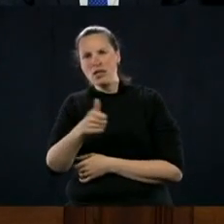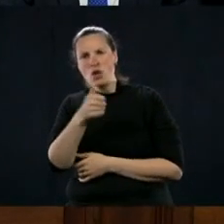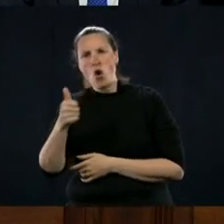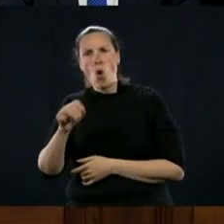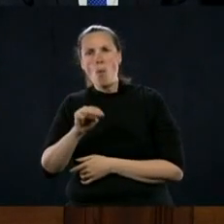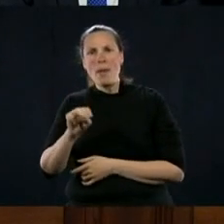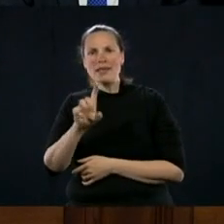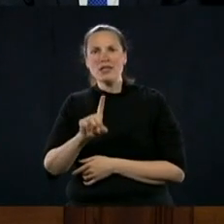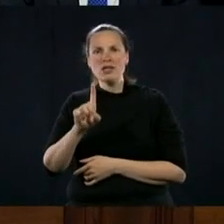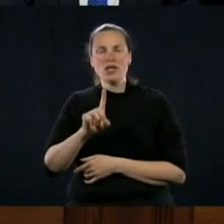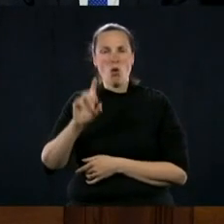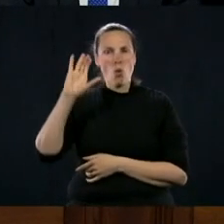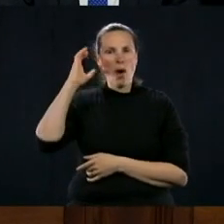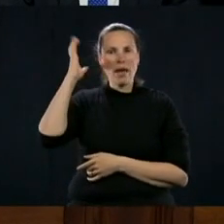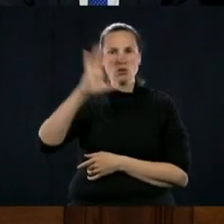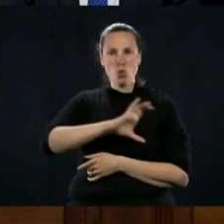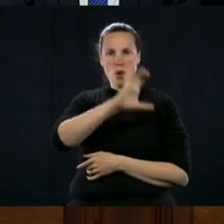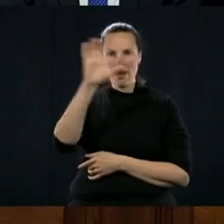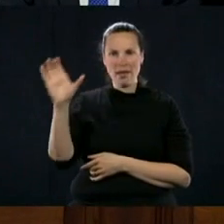So